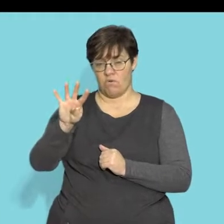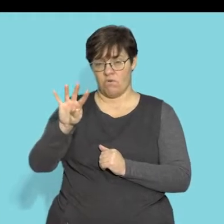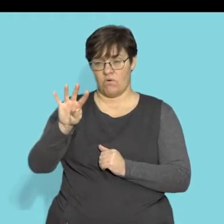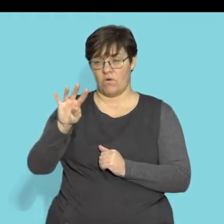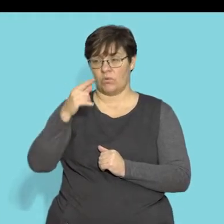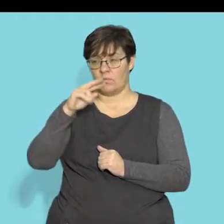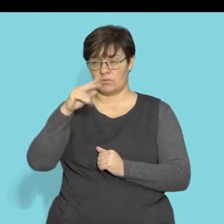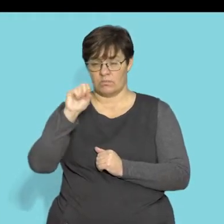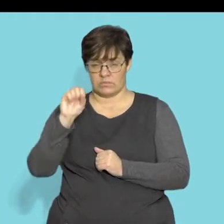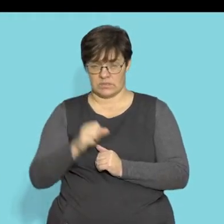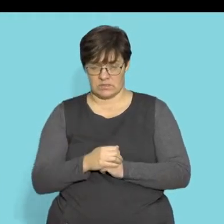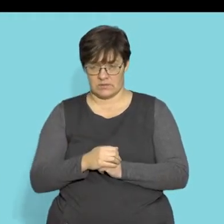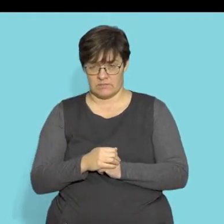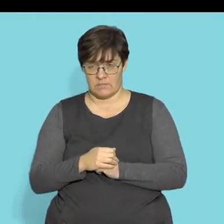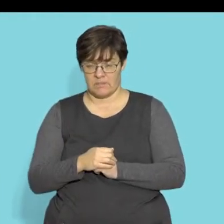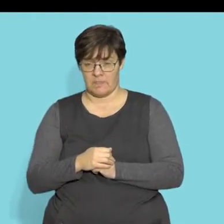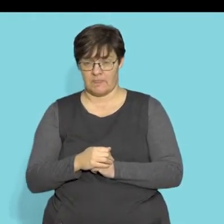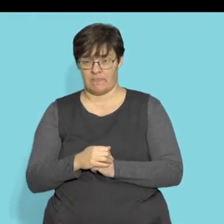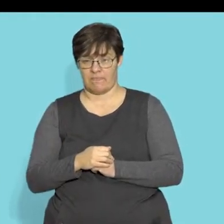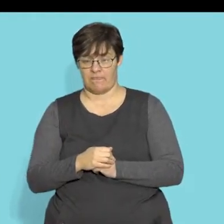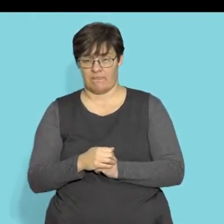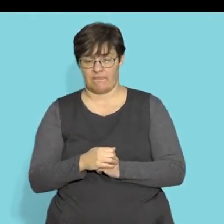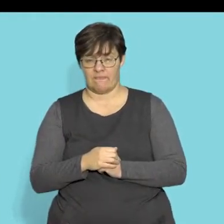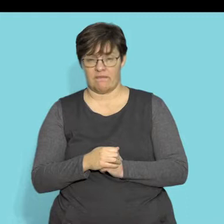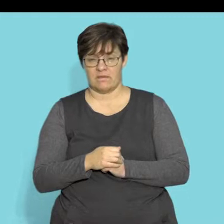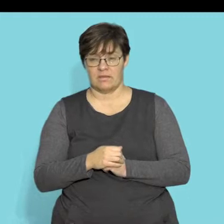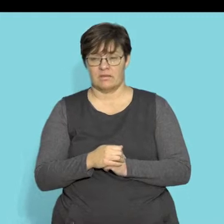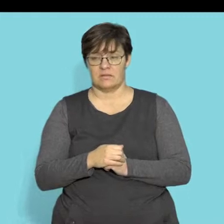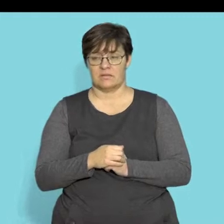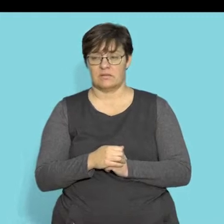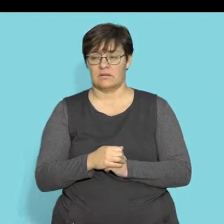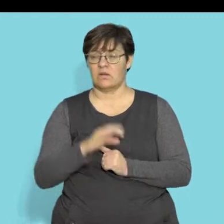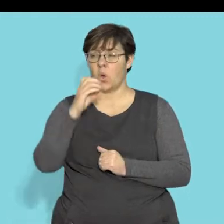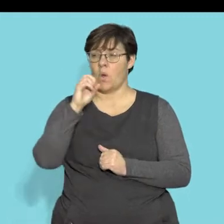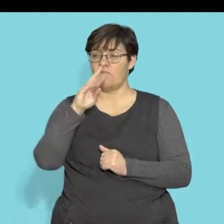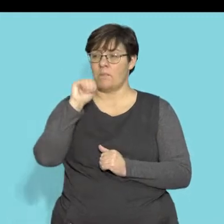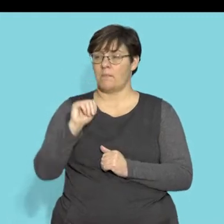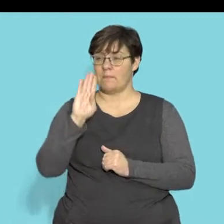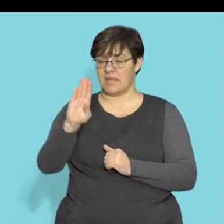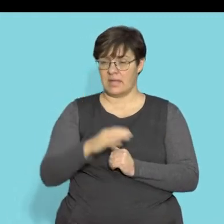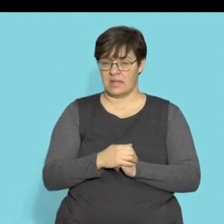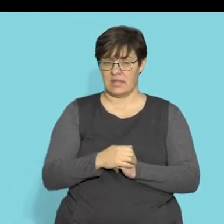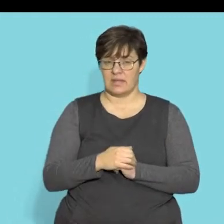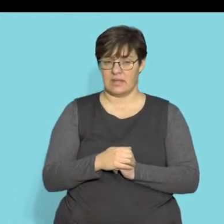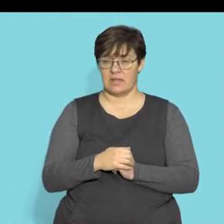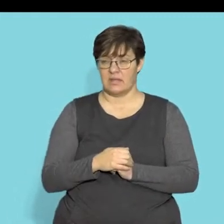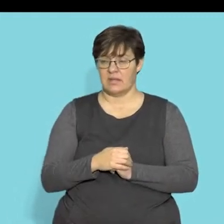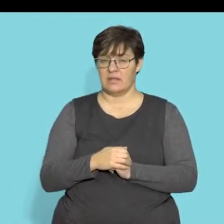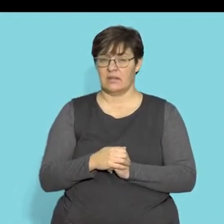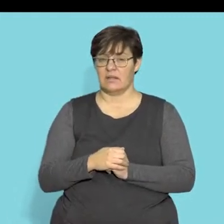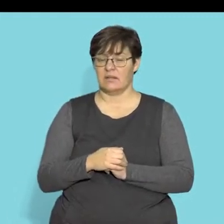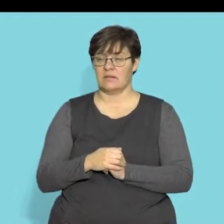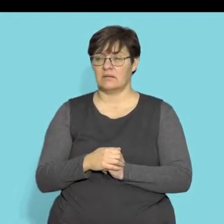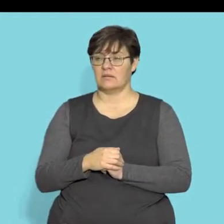in this case, sets of chromosomes or chromosomes in them. The next cell that they point to is Ovum B. And